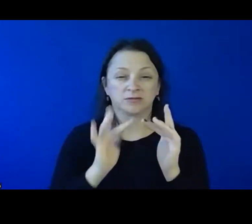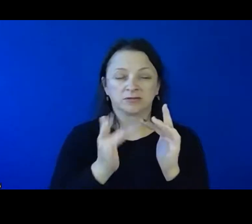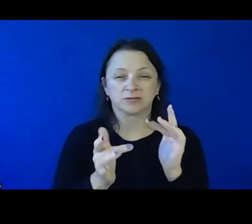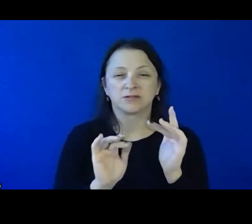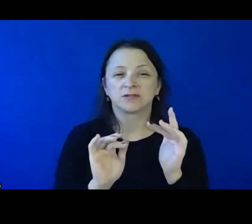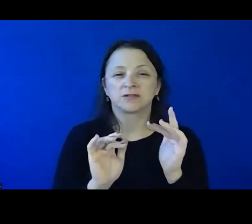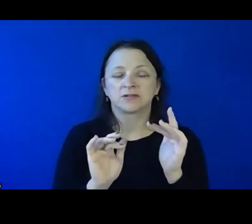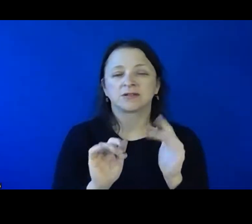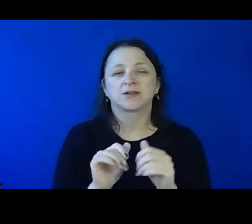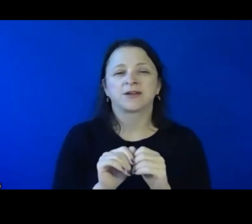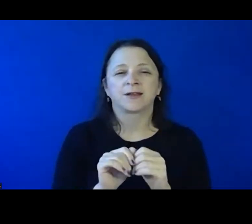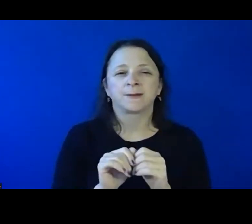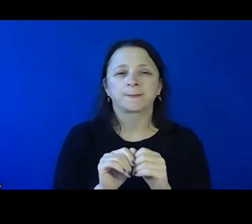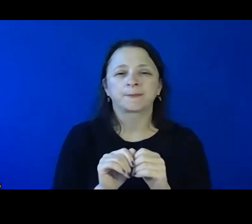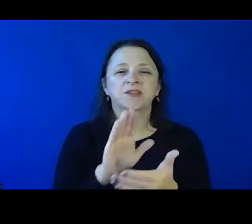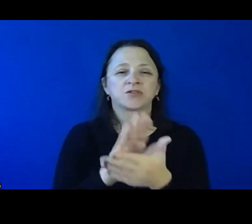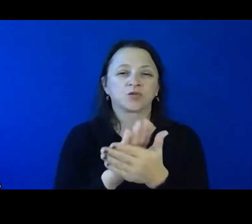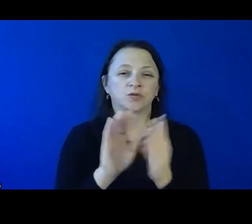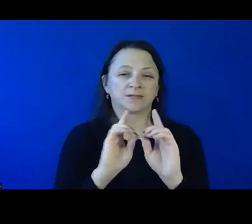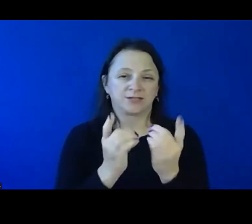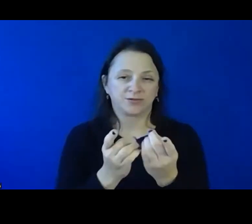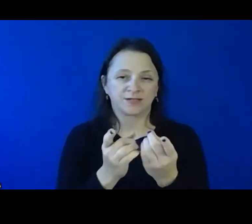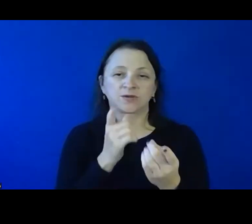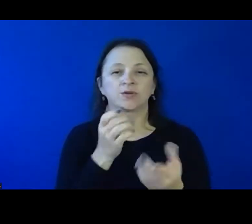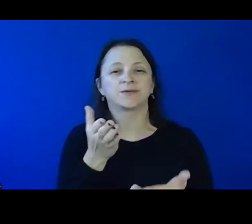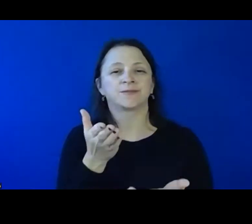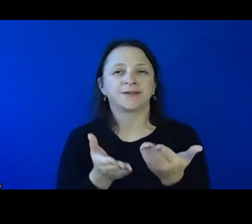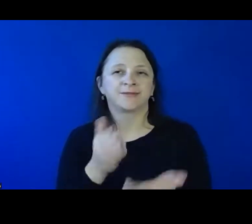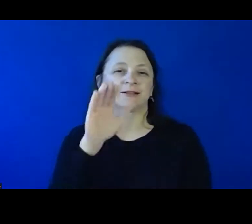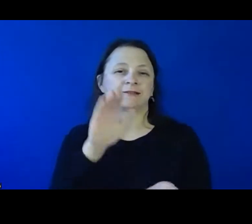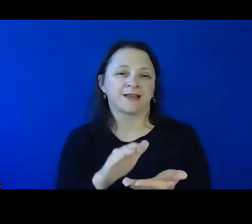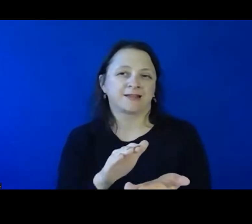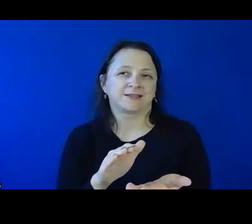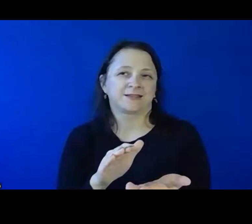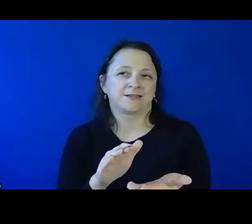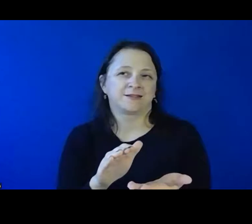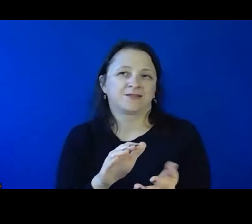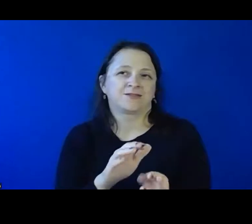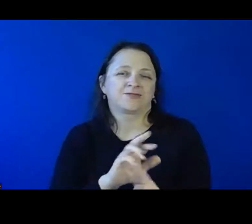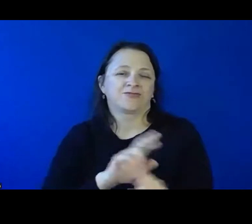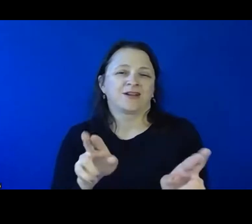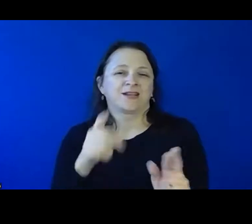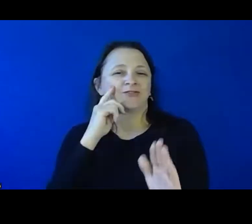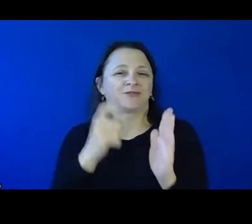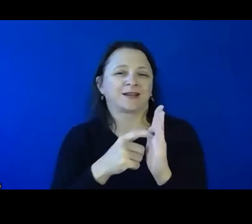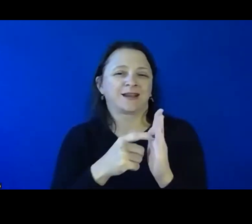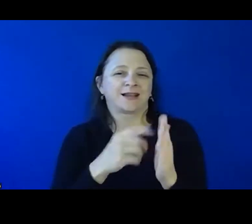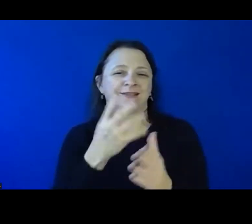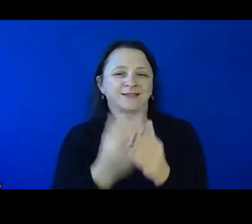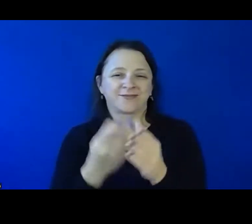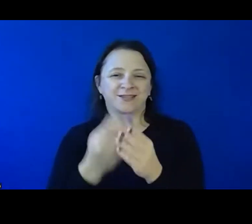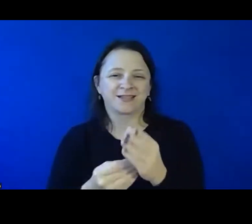with school districts who may be less attuned to recognizing these executive function deficits